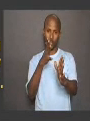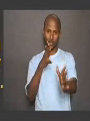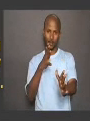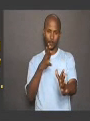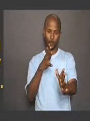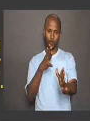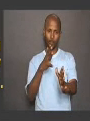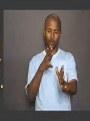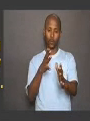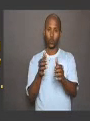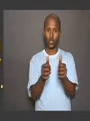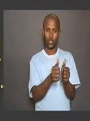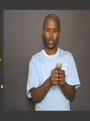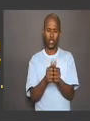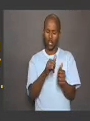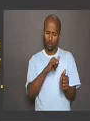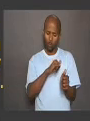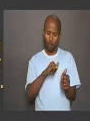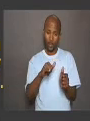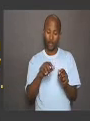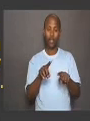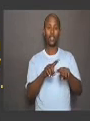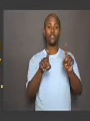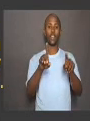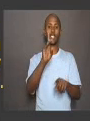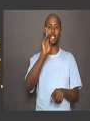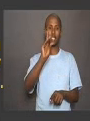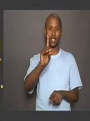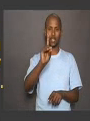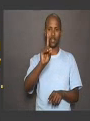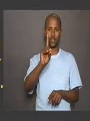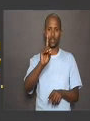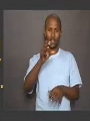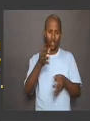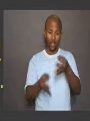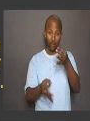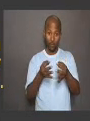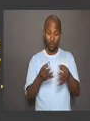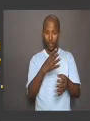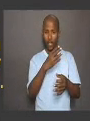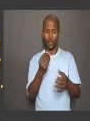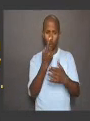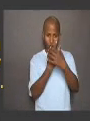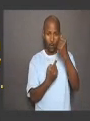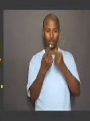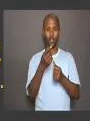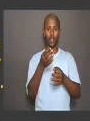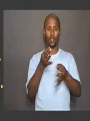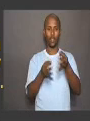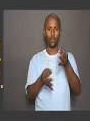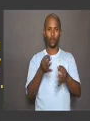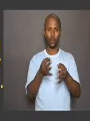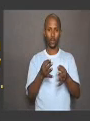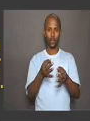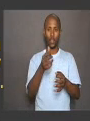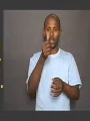with common difference D if and only if